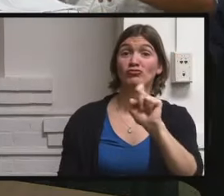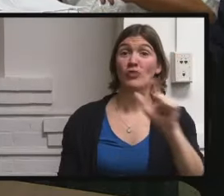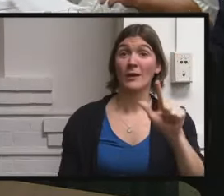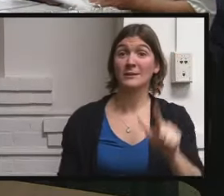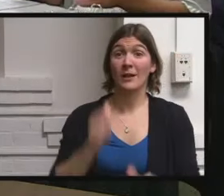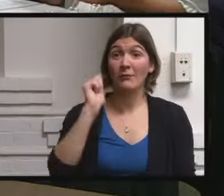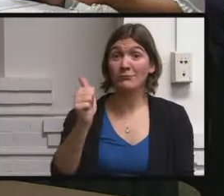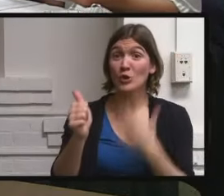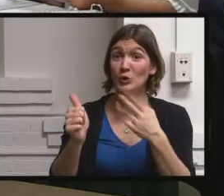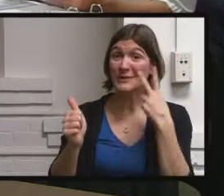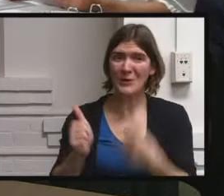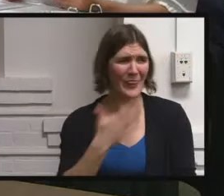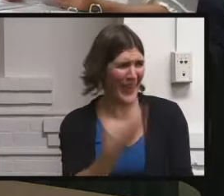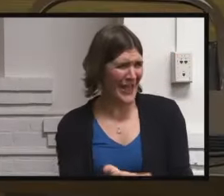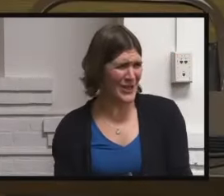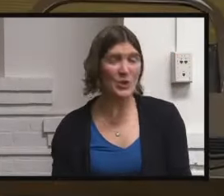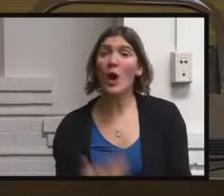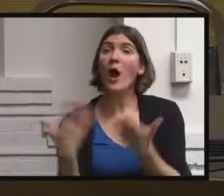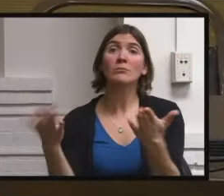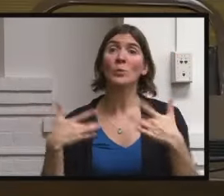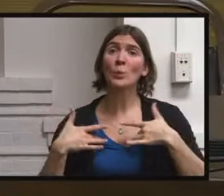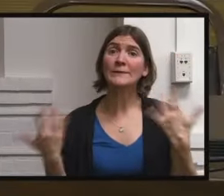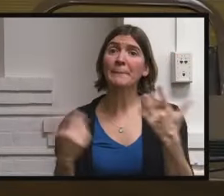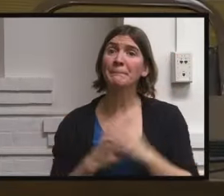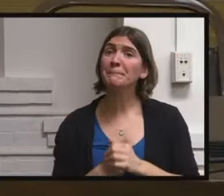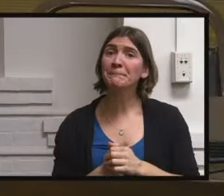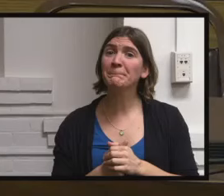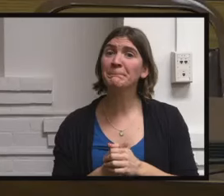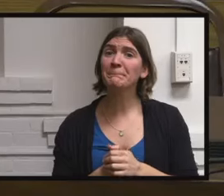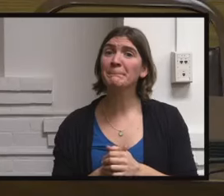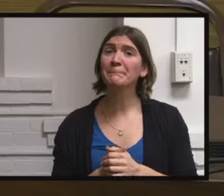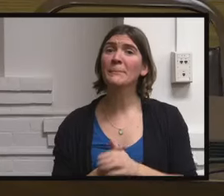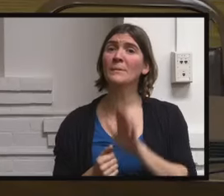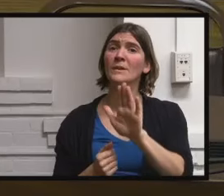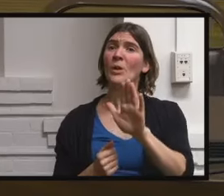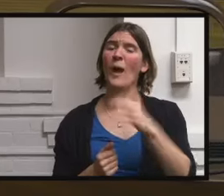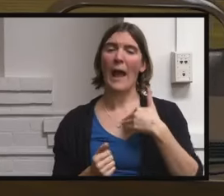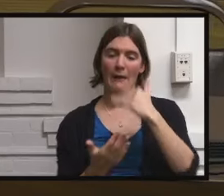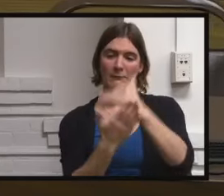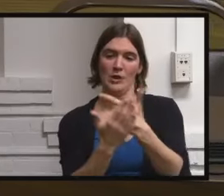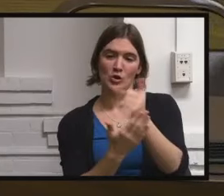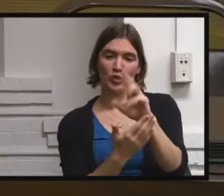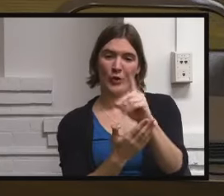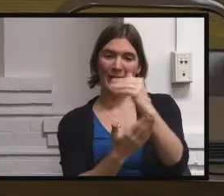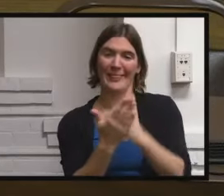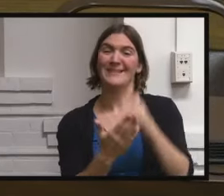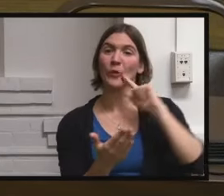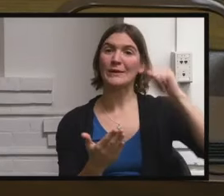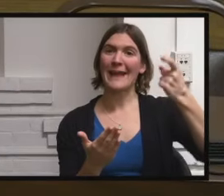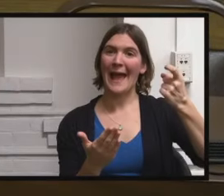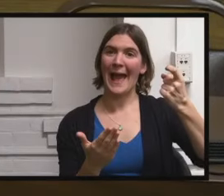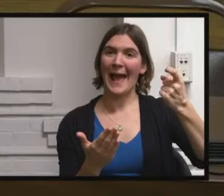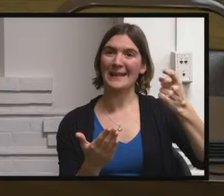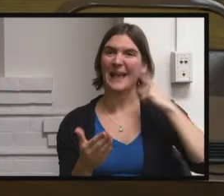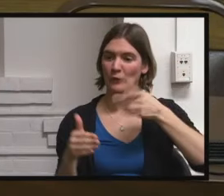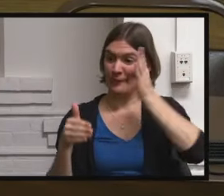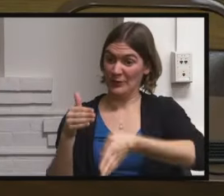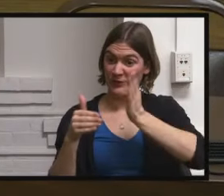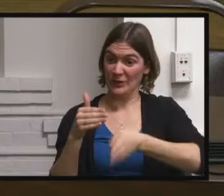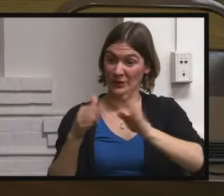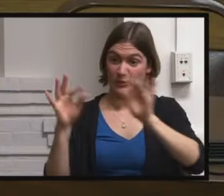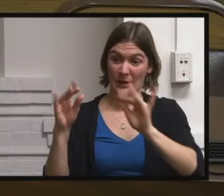Good to see you. How can we help tonight with the errors and omissions list? This will allow us to finish up the grand list for the